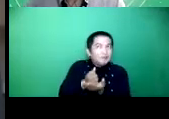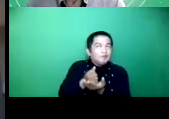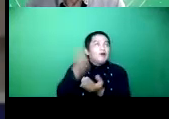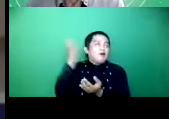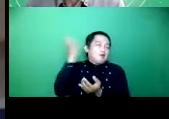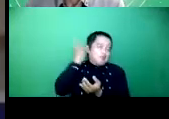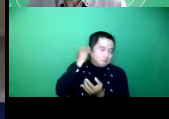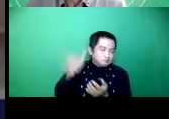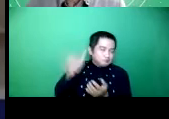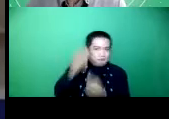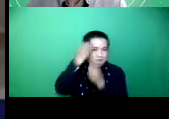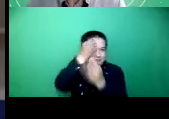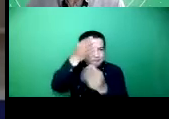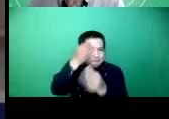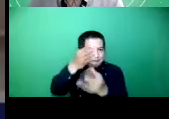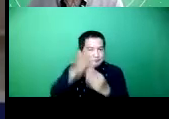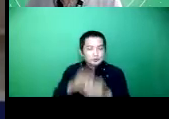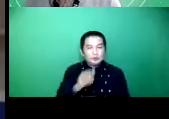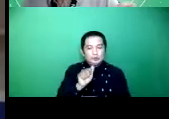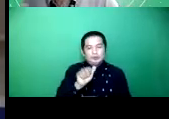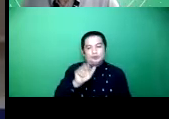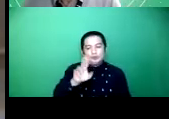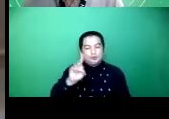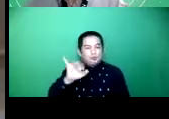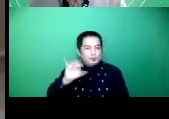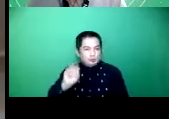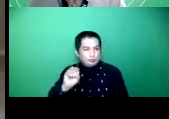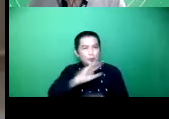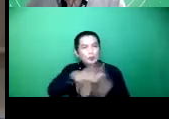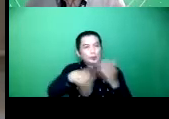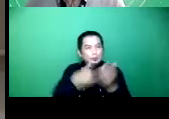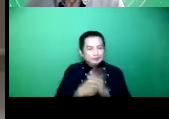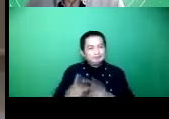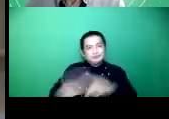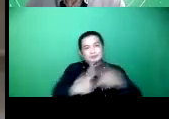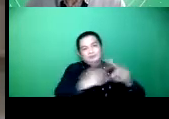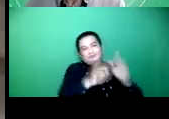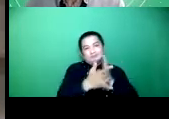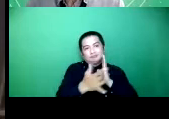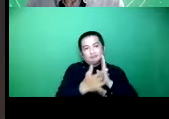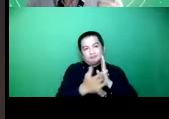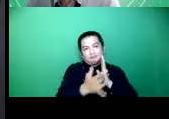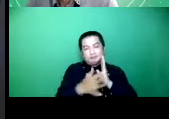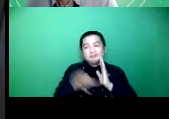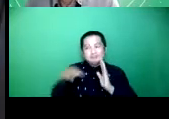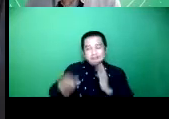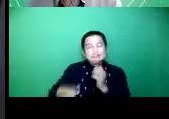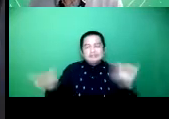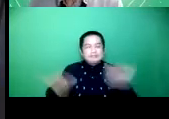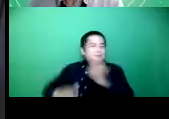information through audio. So all of these different technologies are such basic forms of assistance that we often